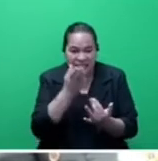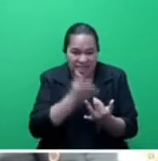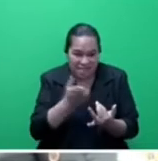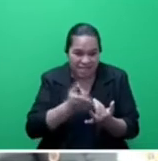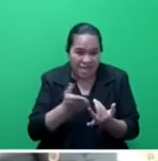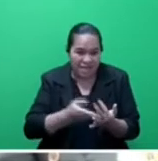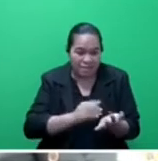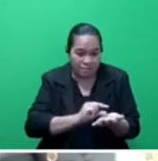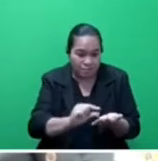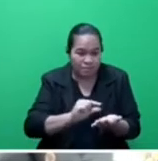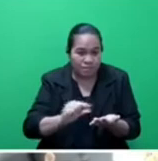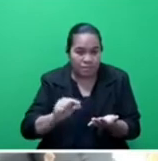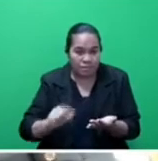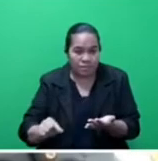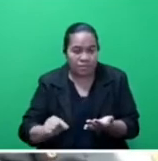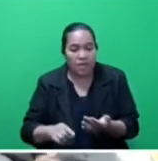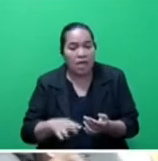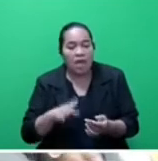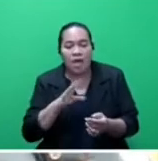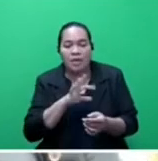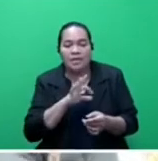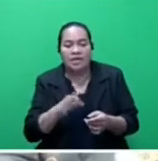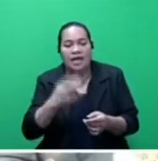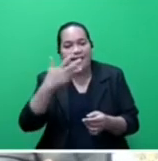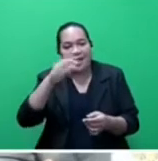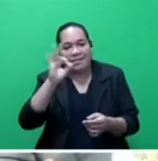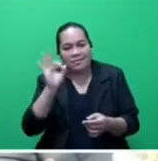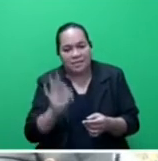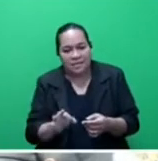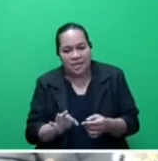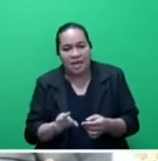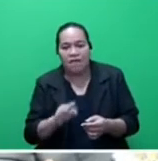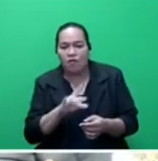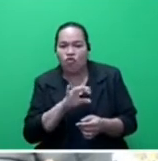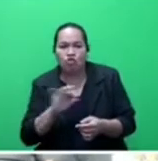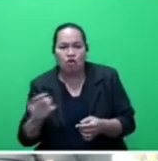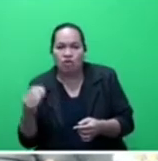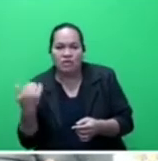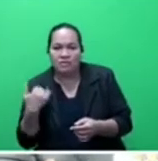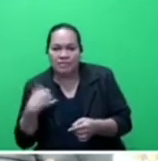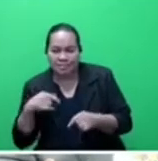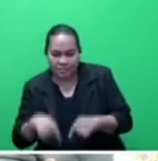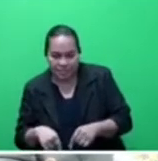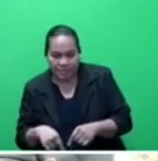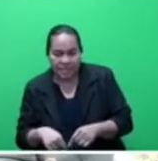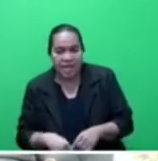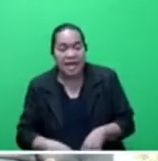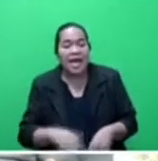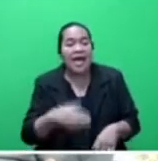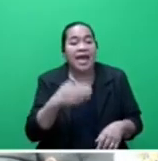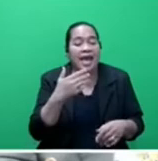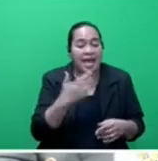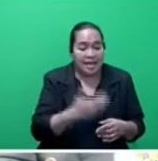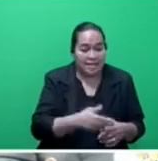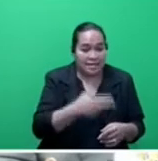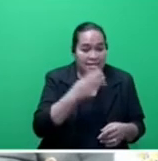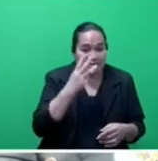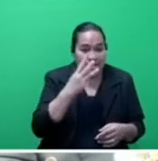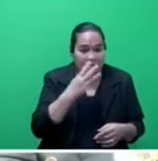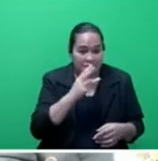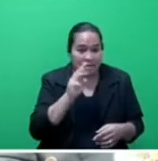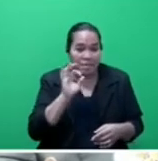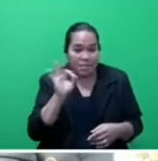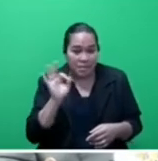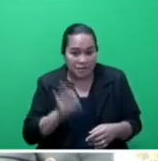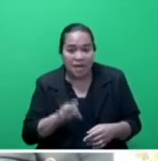used to apply at 9% to non-residents and at 3% to residents. All these were repealed in 2017, and there are